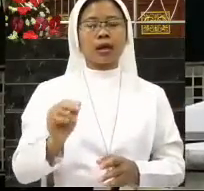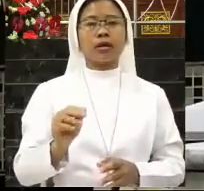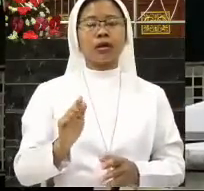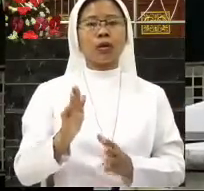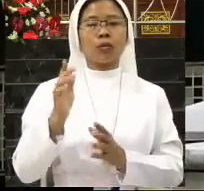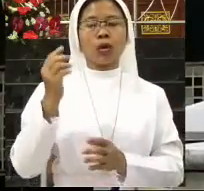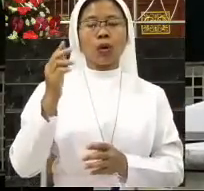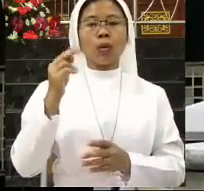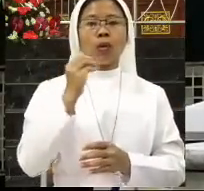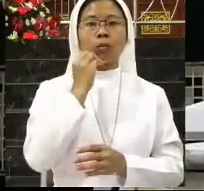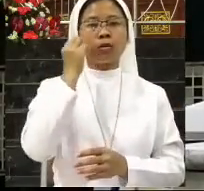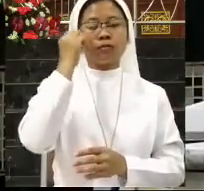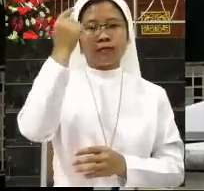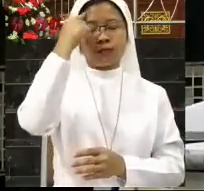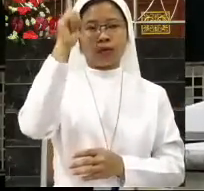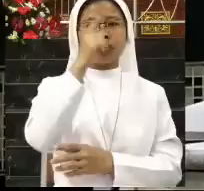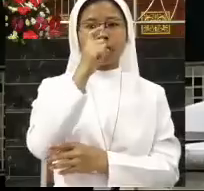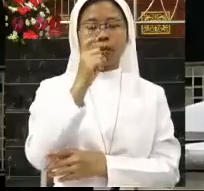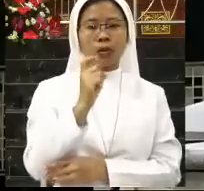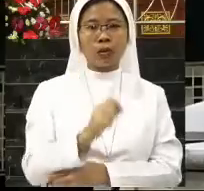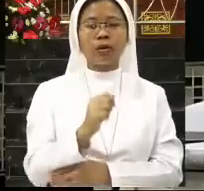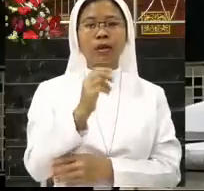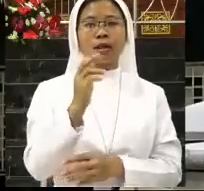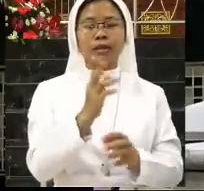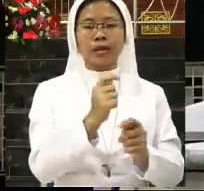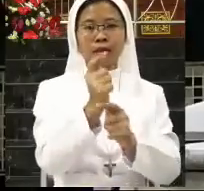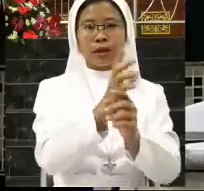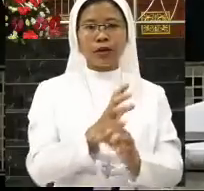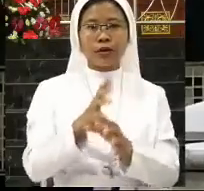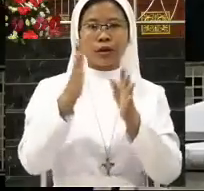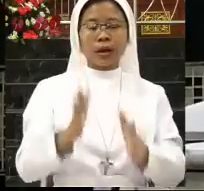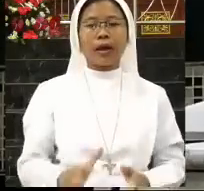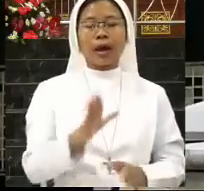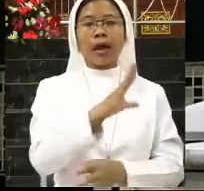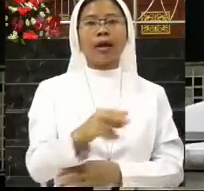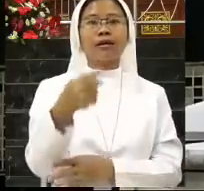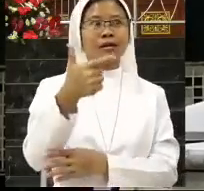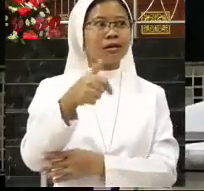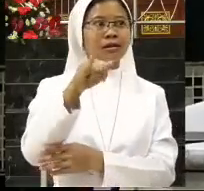Elderly, and Gilead Ministry.